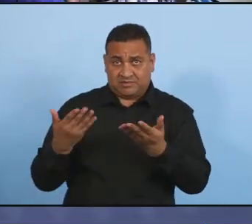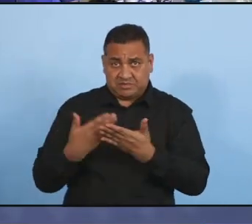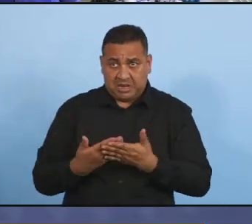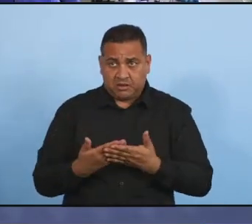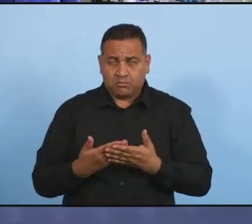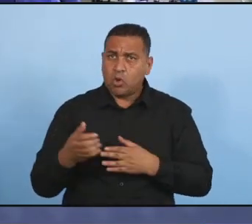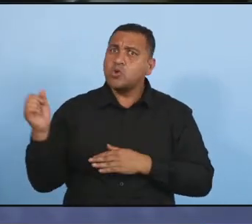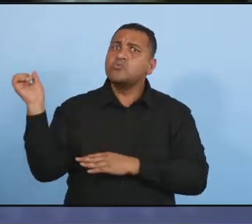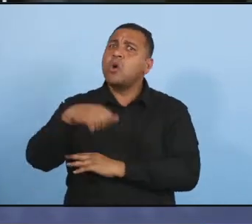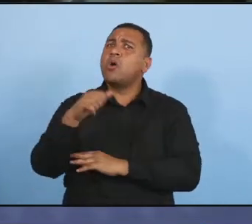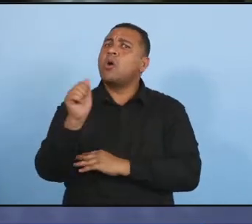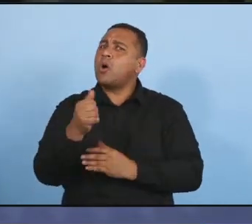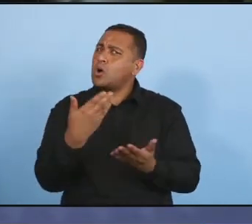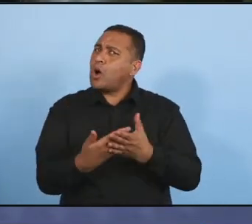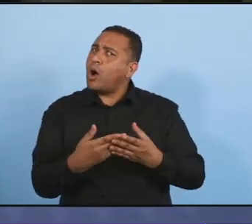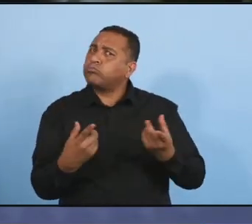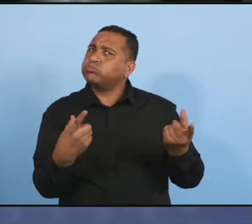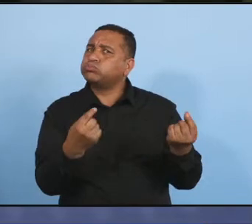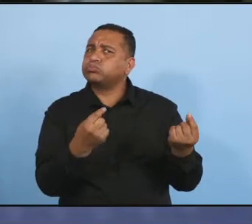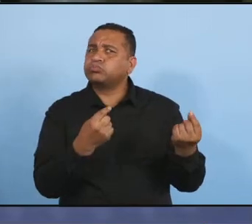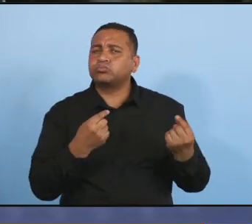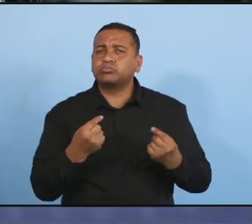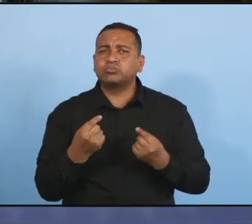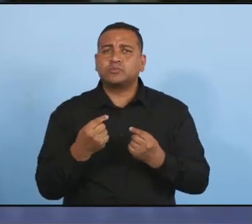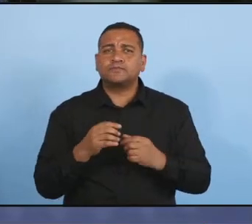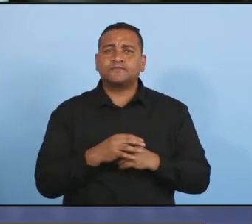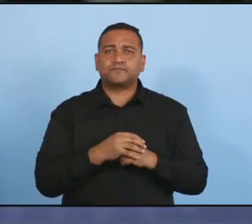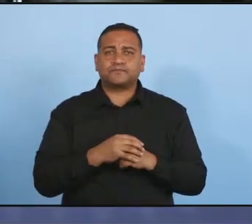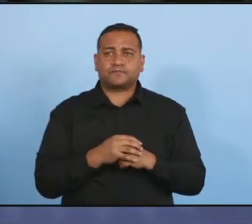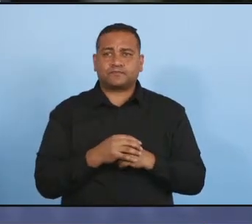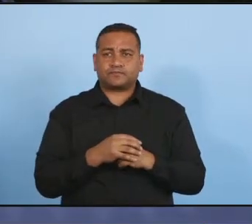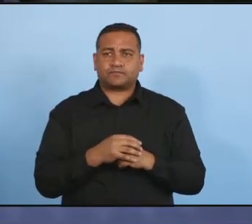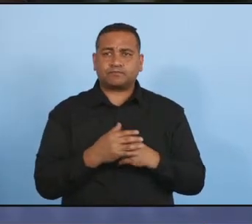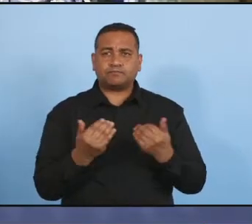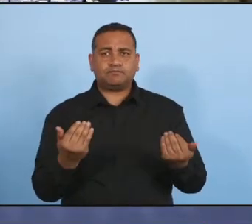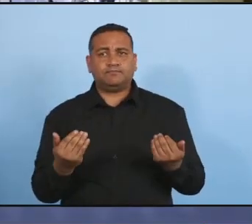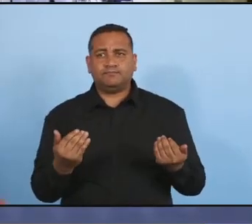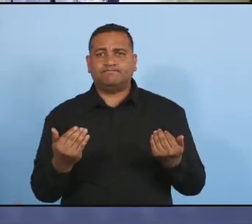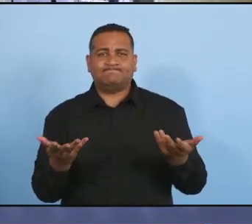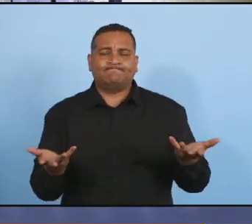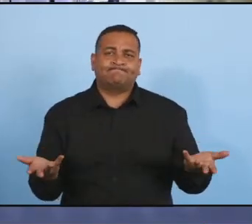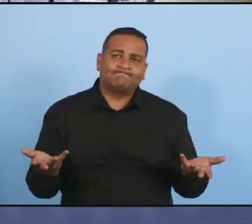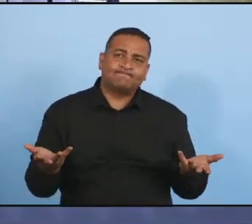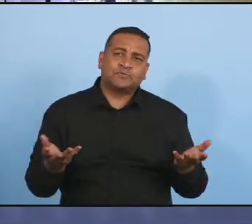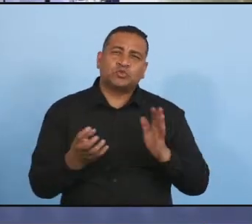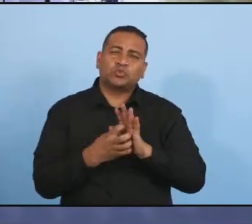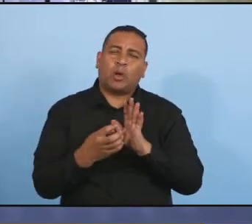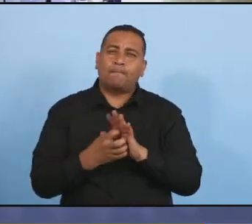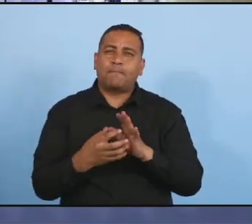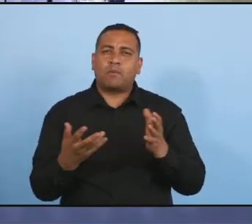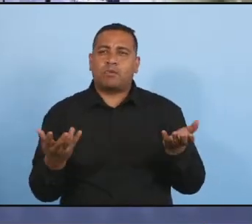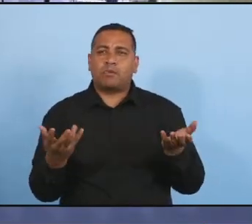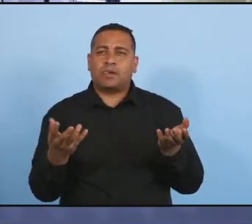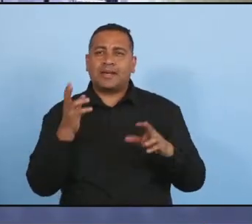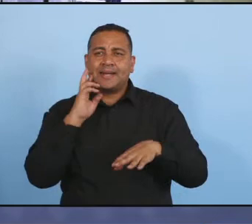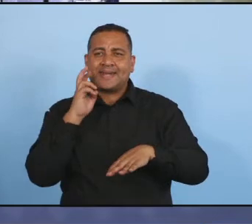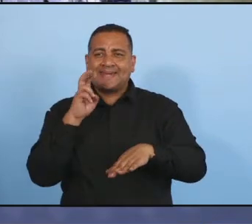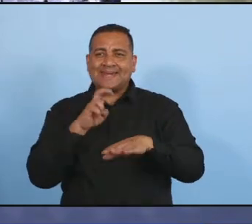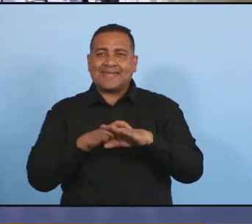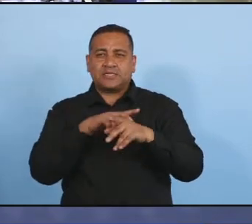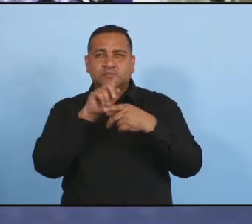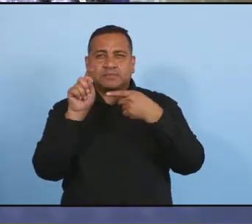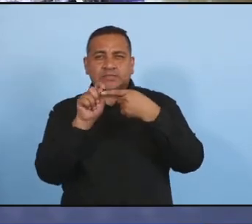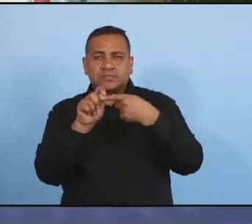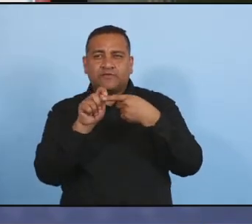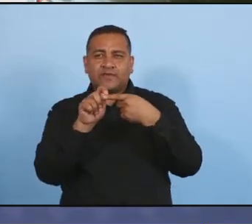perfect. And like, say for instance, you need something specifically onto a pump as well.